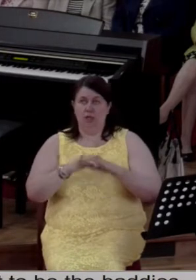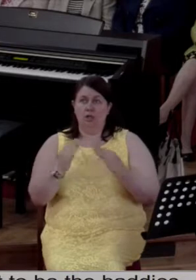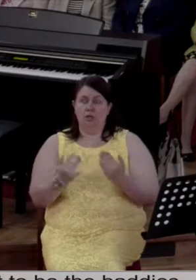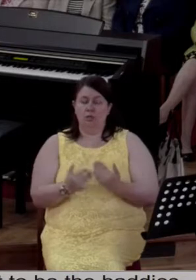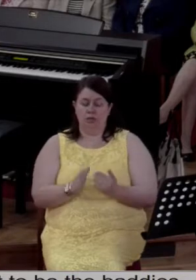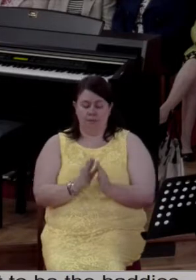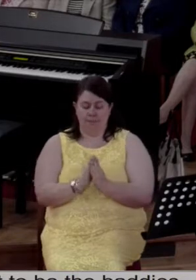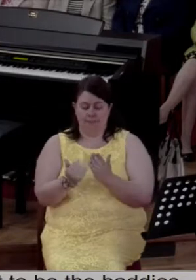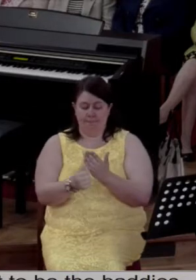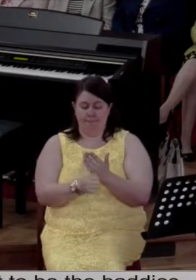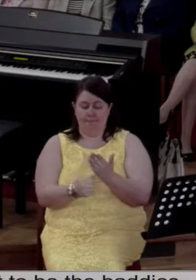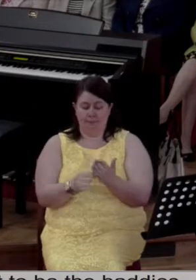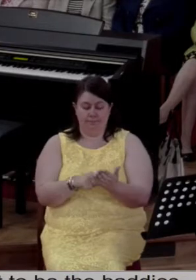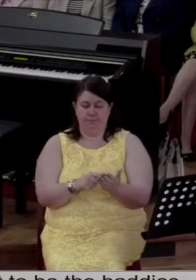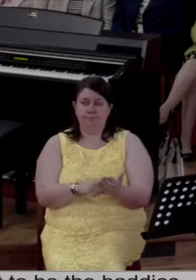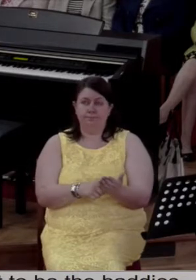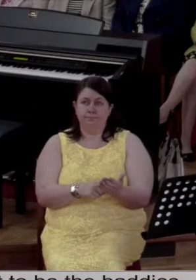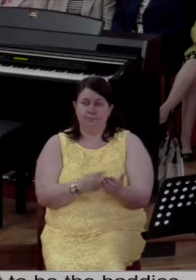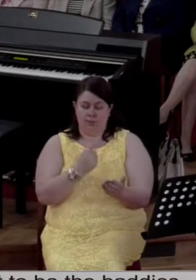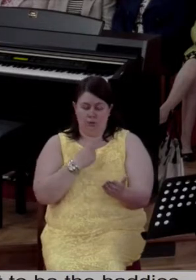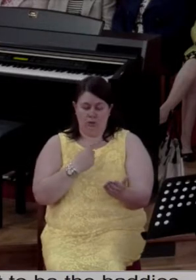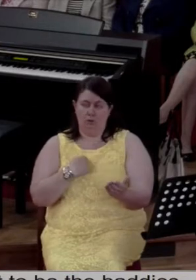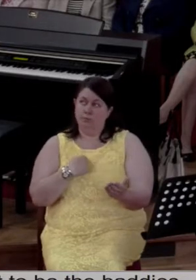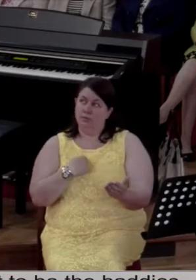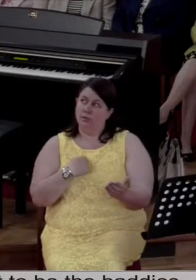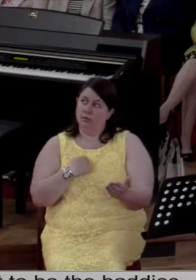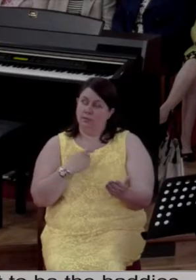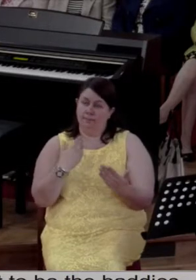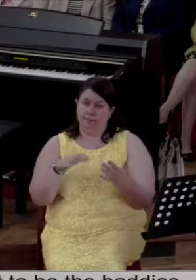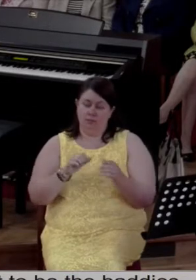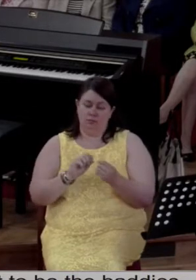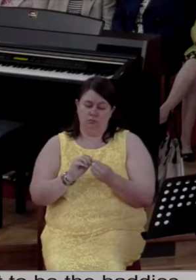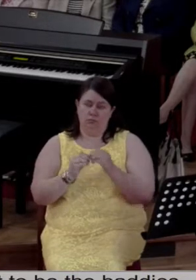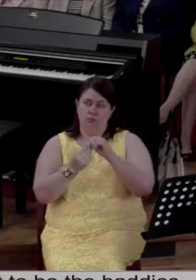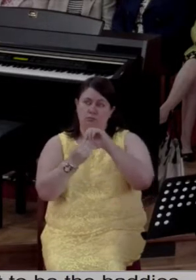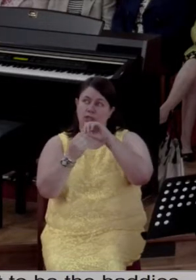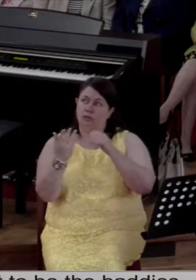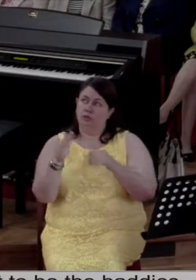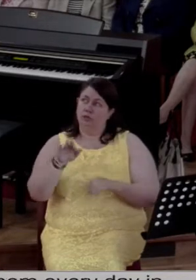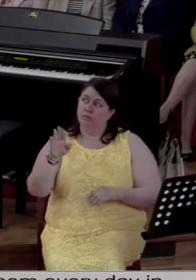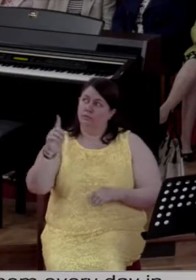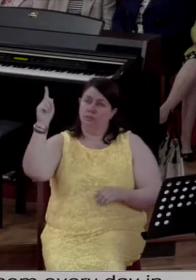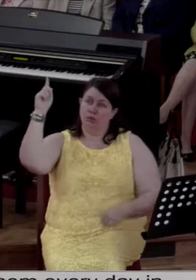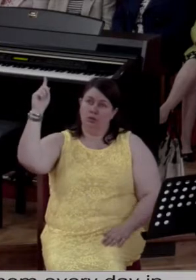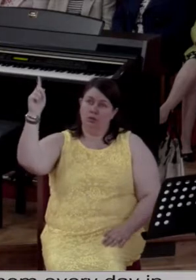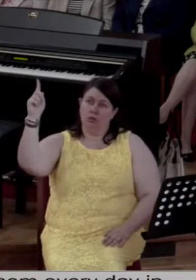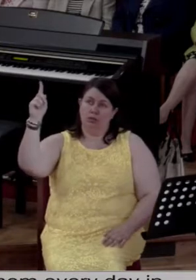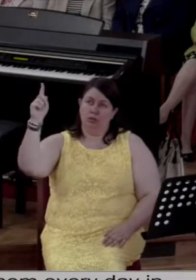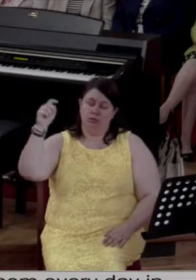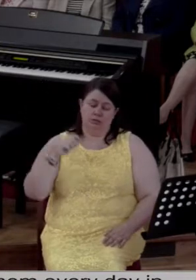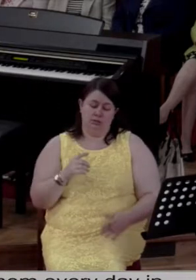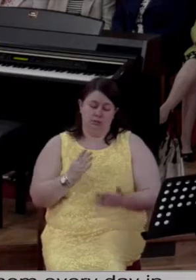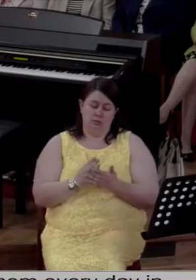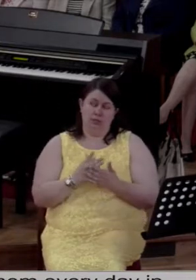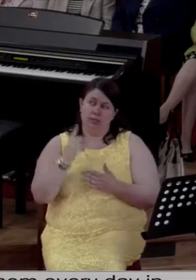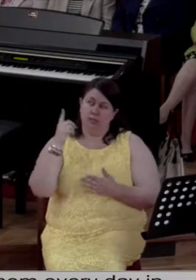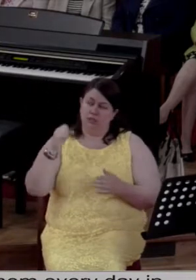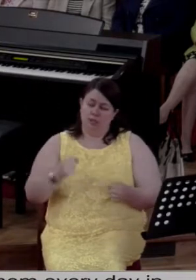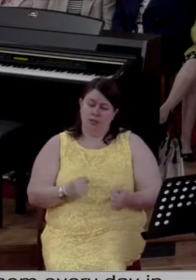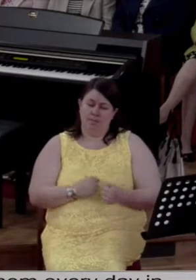created by God whom we worship. So his power is not limited in